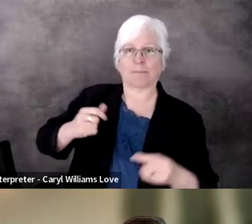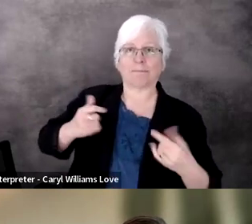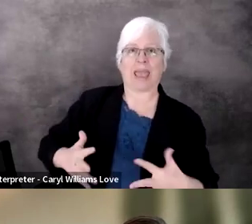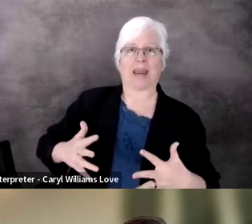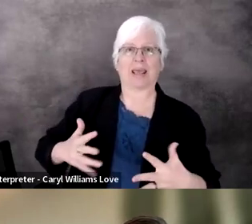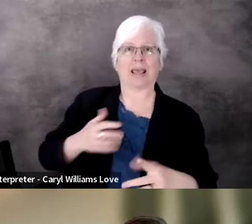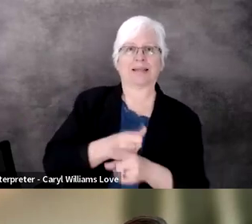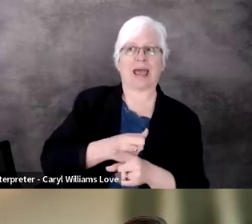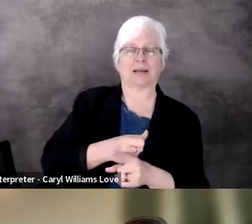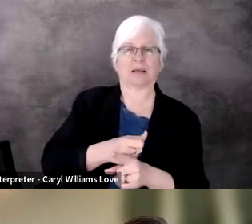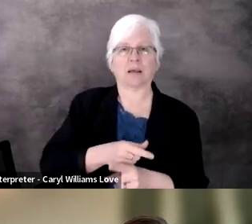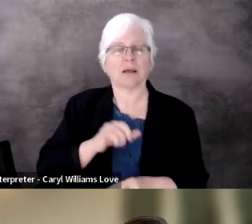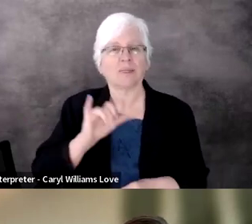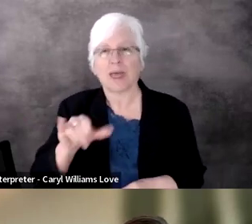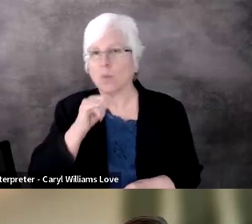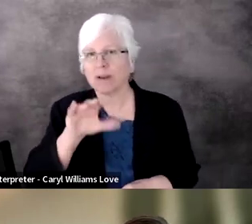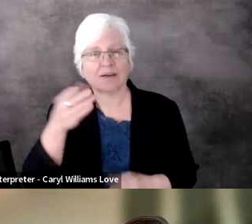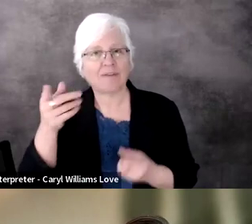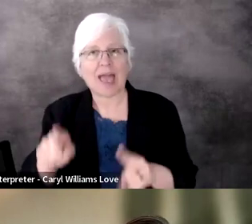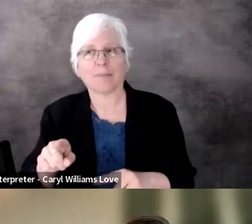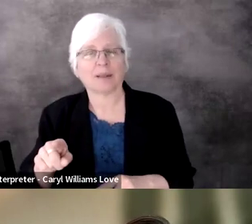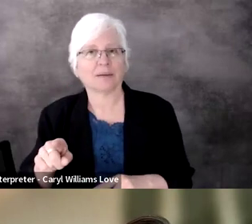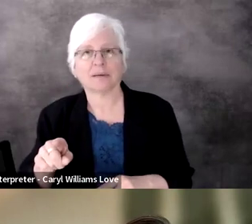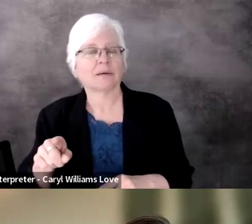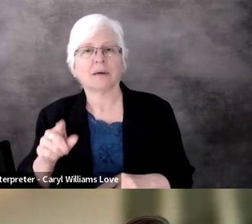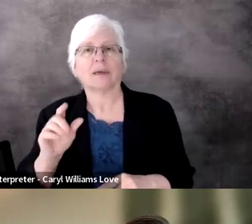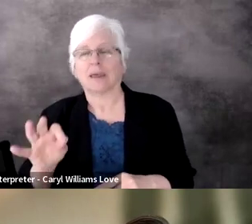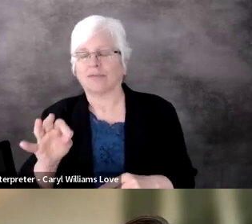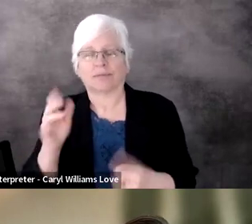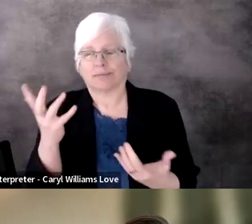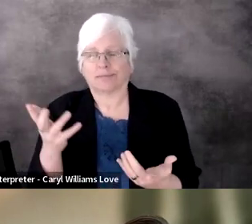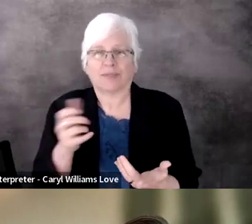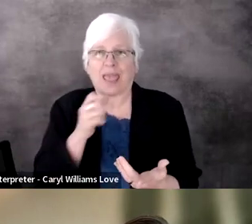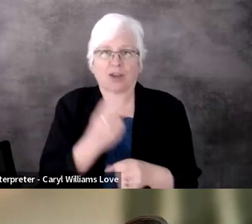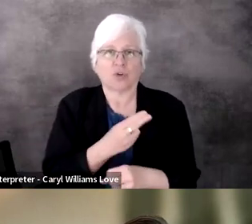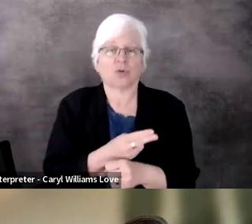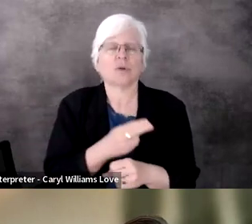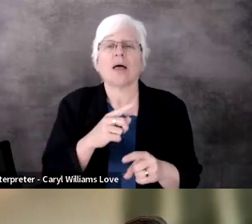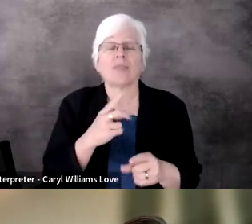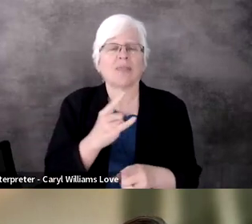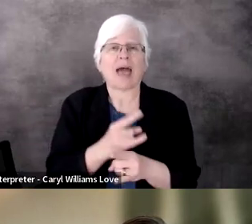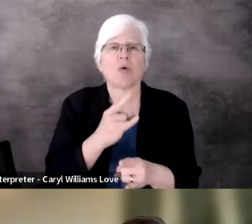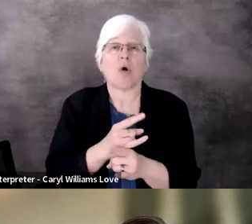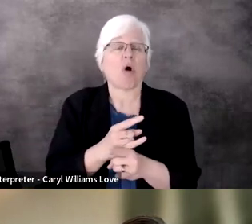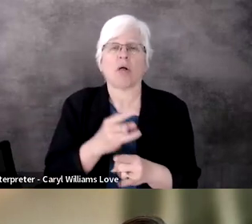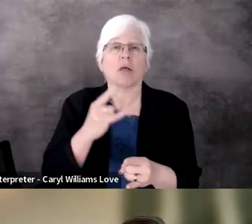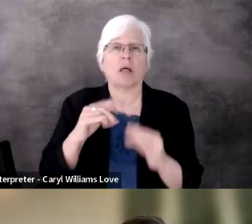that they wouldn't have had because their blood alcohol gets too low. And so we see those type of individuals present to the emergency department